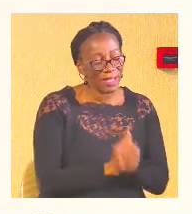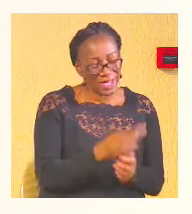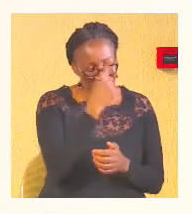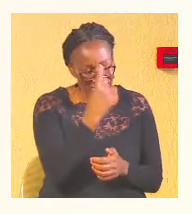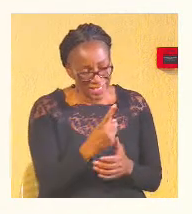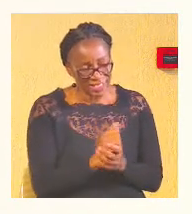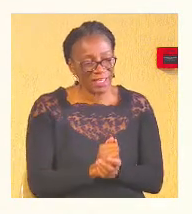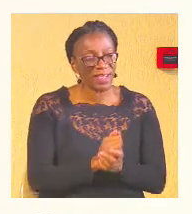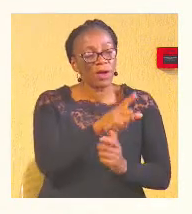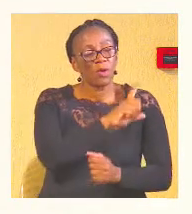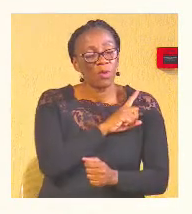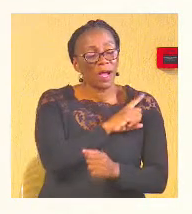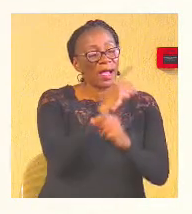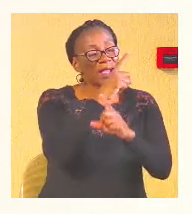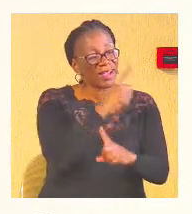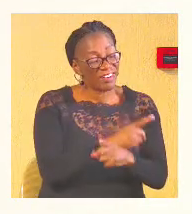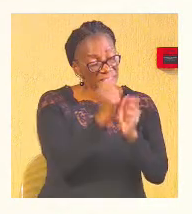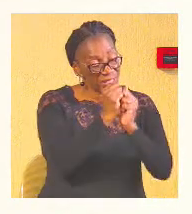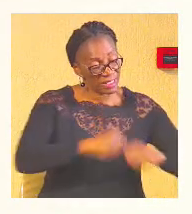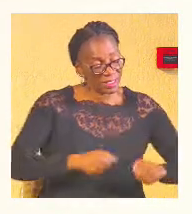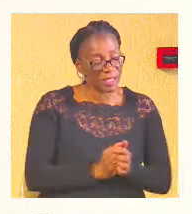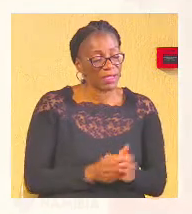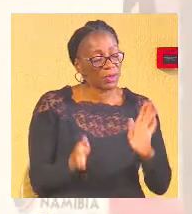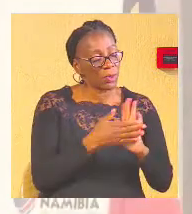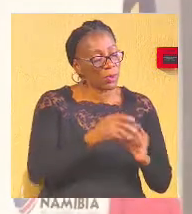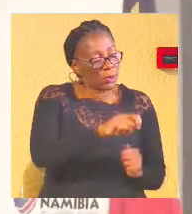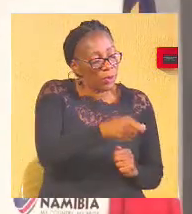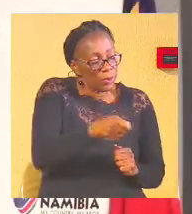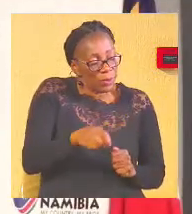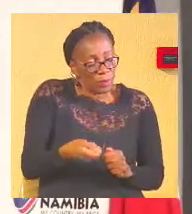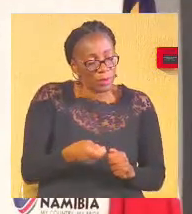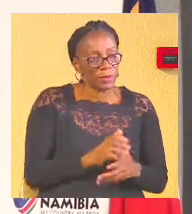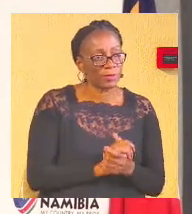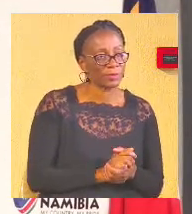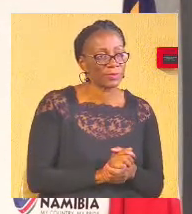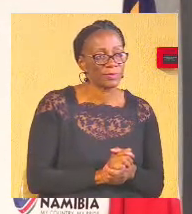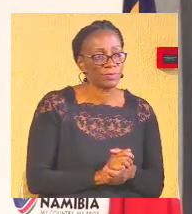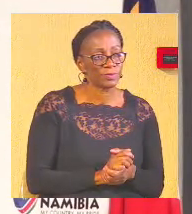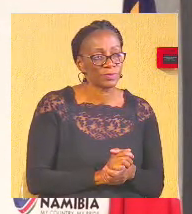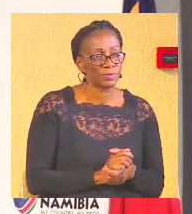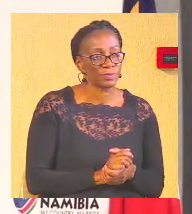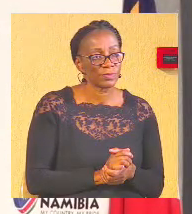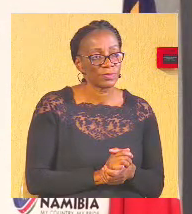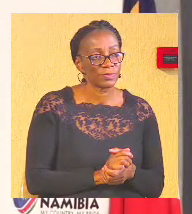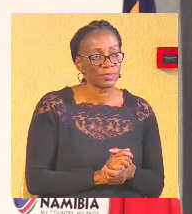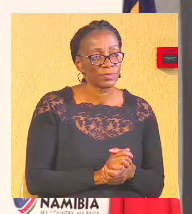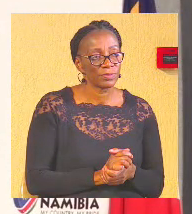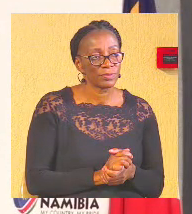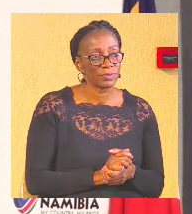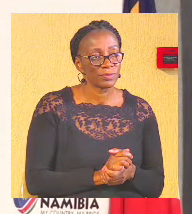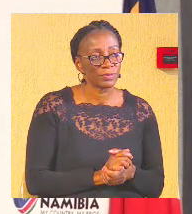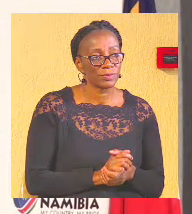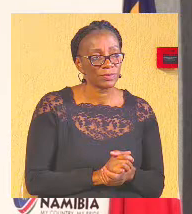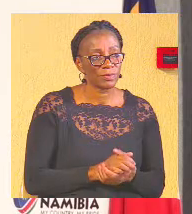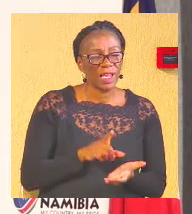as you say, to educate the public of what information is out there. All right. To our media practitioner in here at the center today, actually,